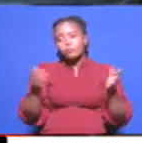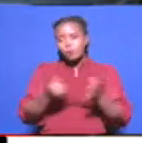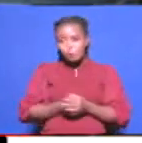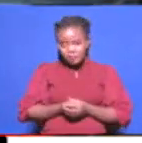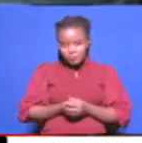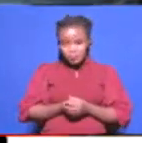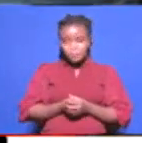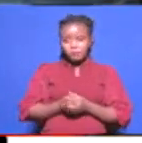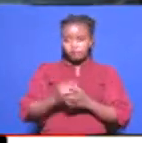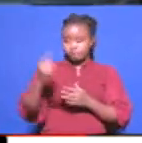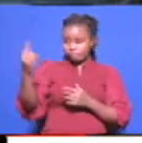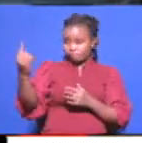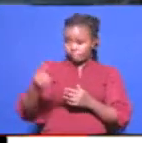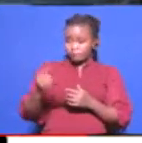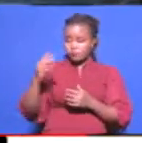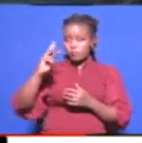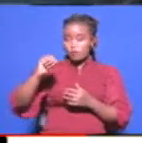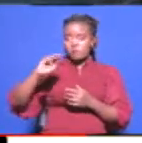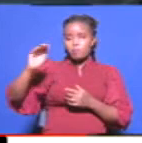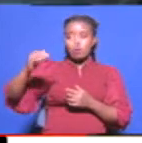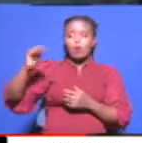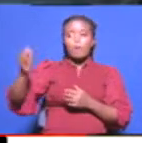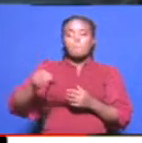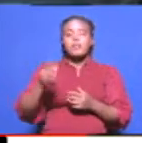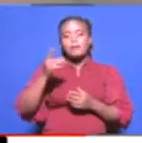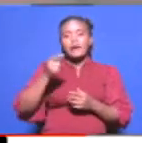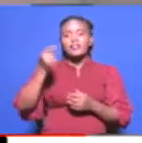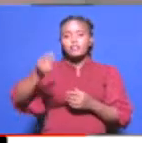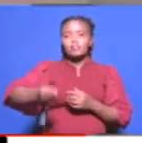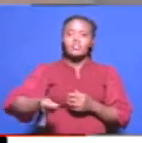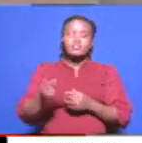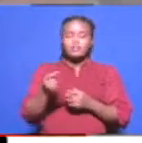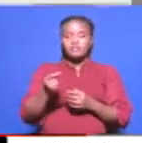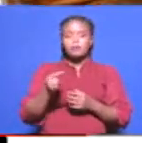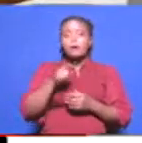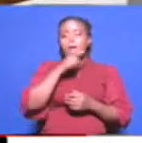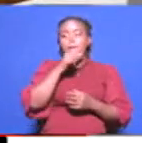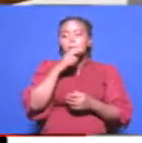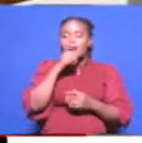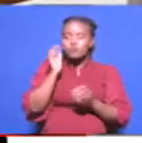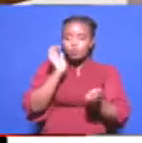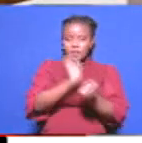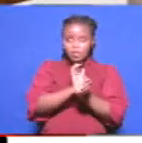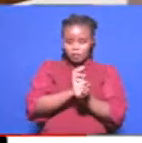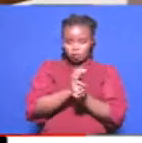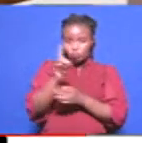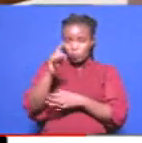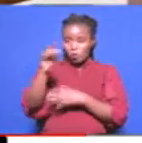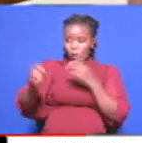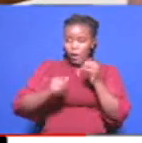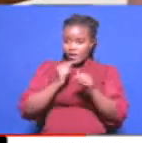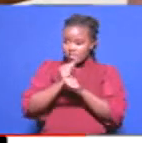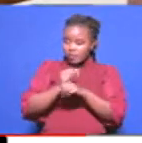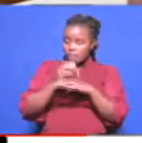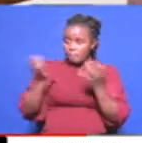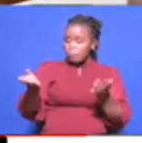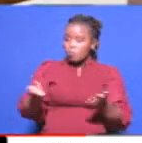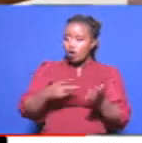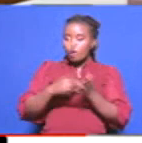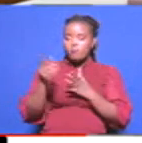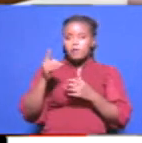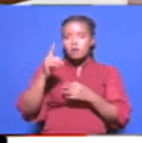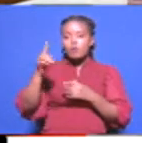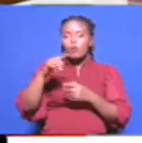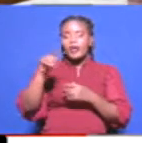Appearing before Milimani Chief Magistrate Wendy Mishemi, Chivondo was sentenced to 1 year in jail or pay a fine of 100,000